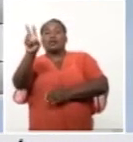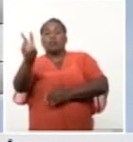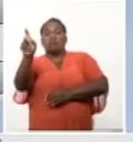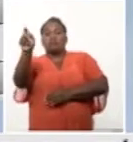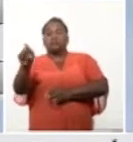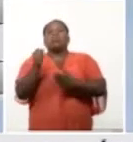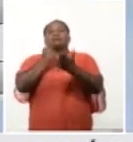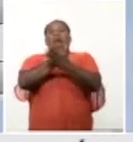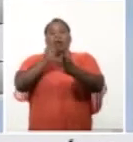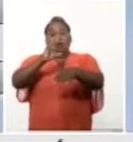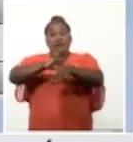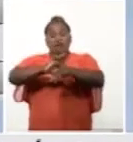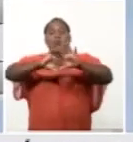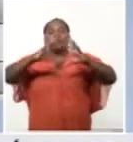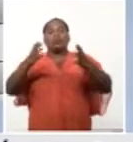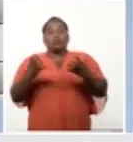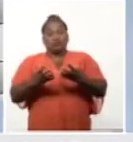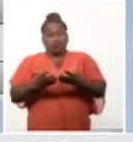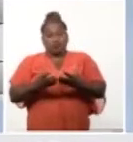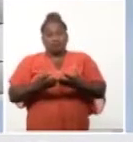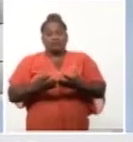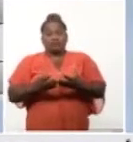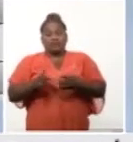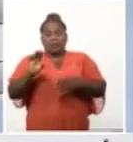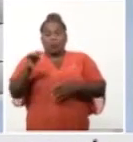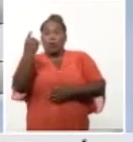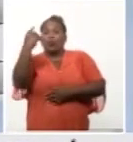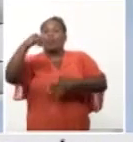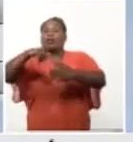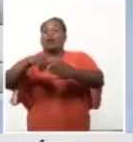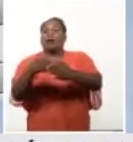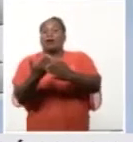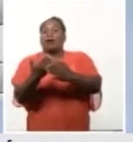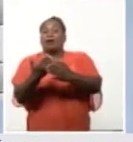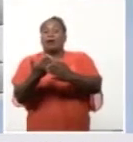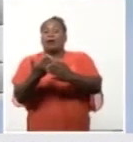7,210,462 confirmed cases. In a single day,